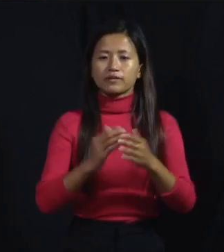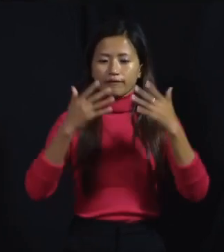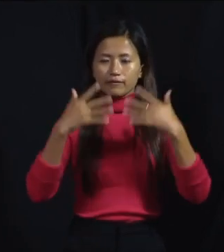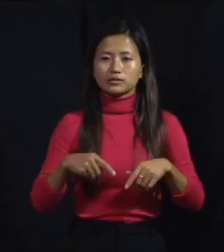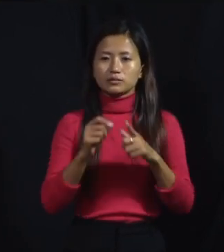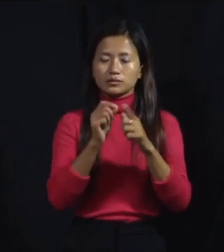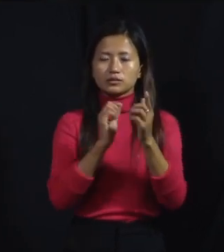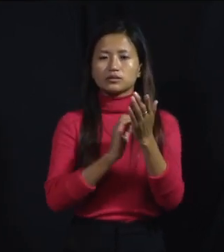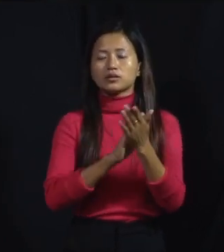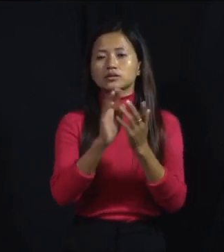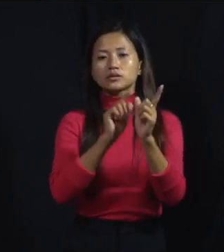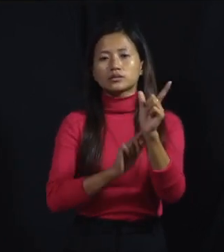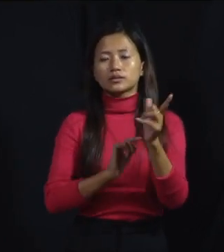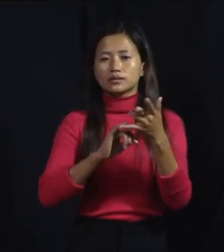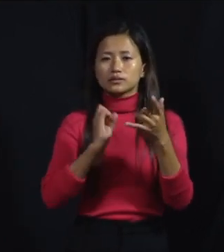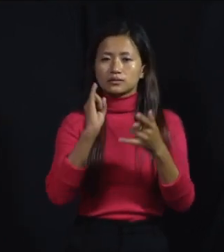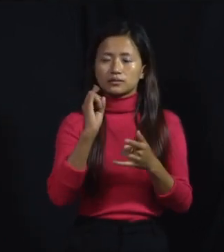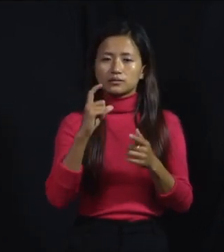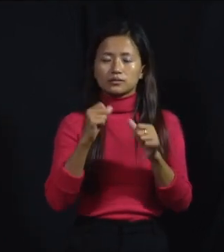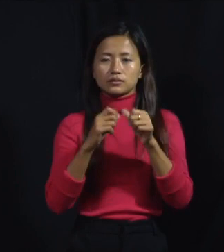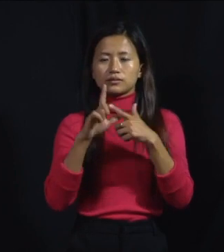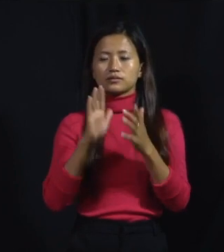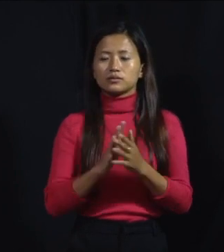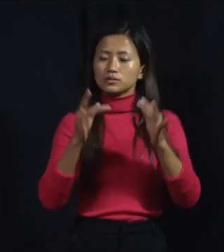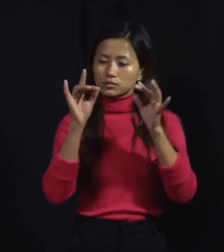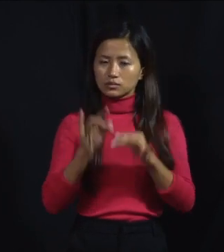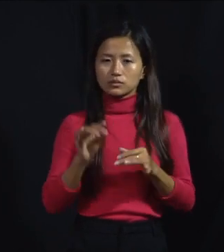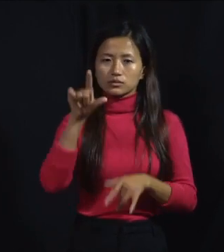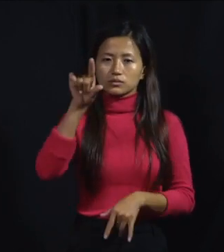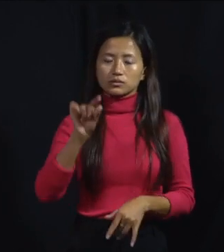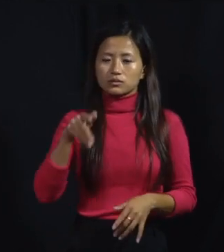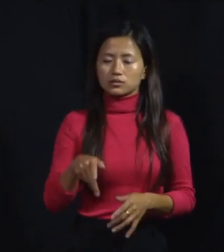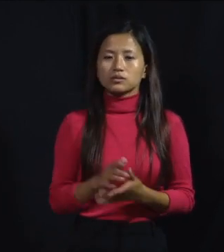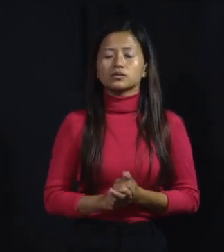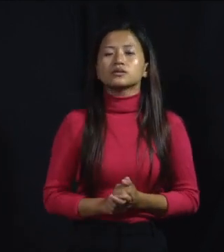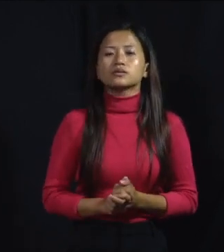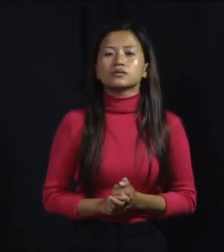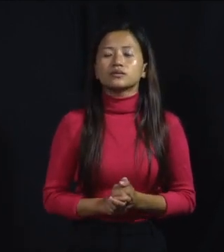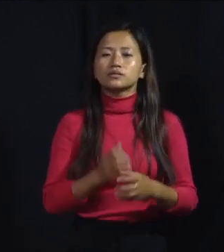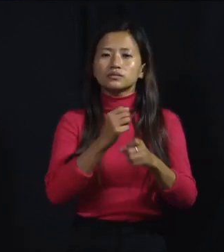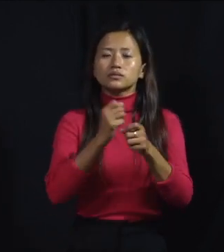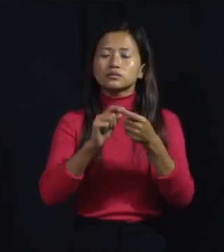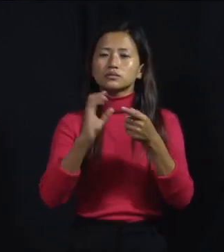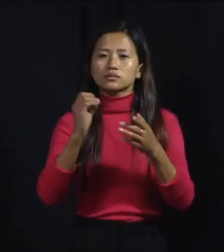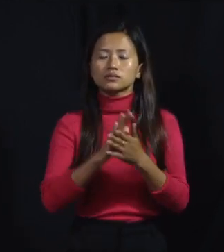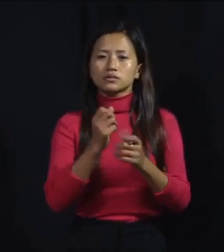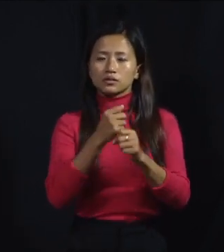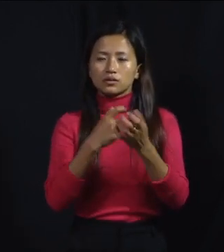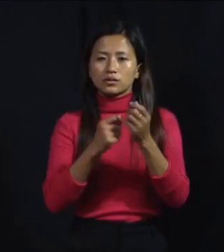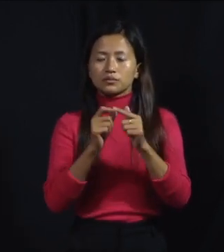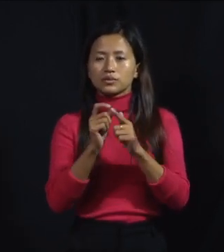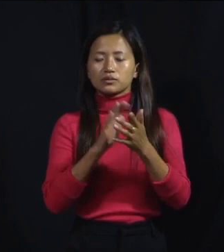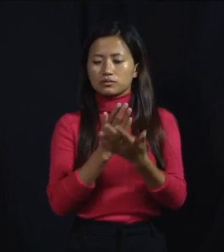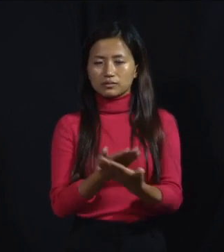physical environment. So what is physical? Physical is to do with the geography that is around us,